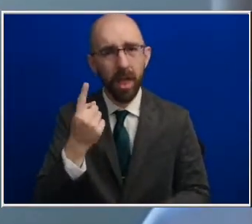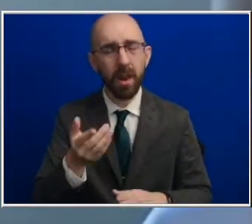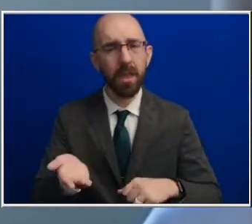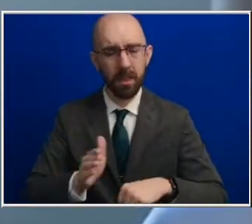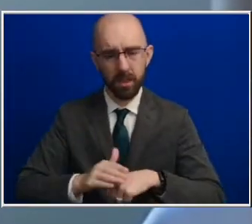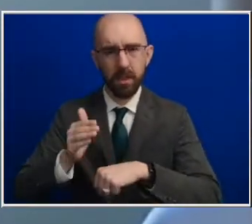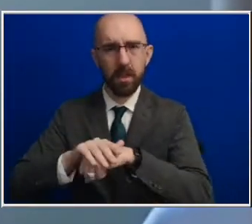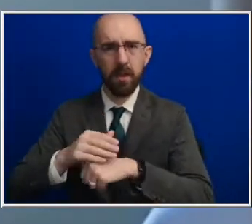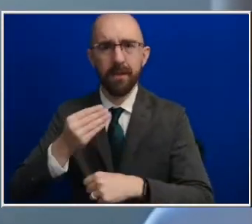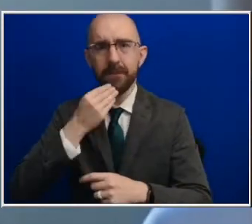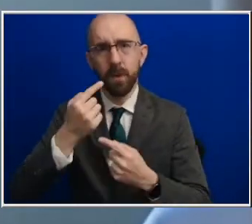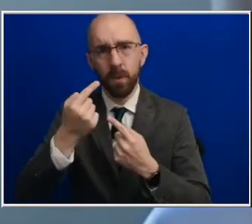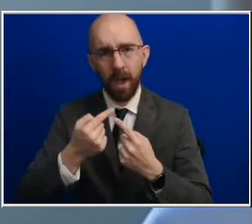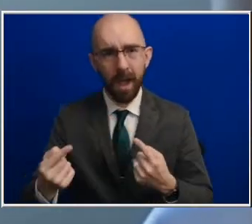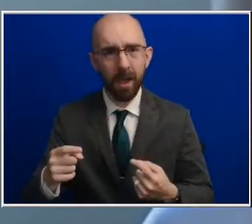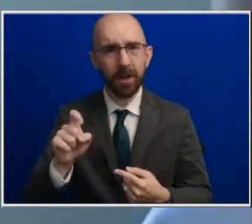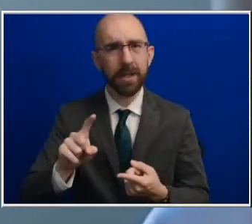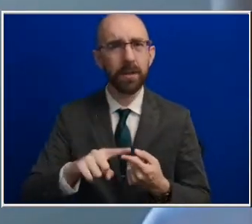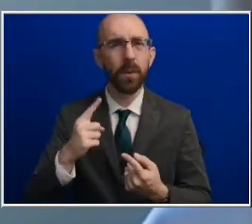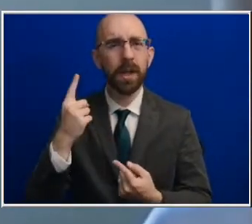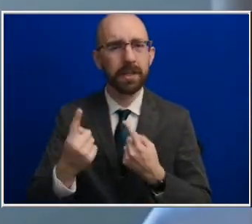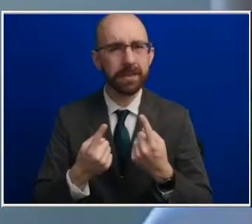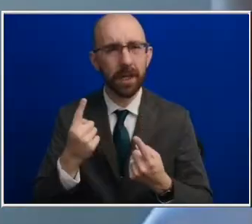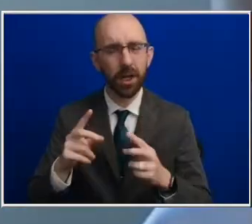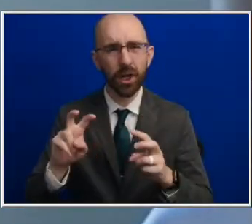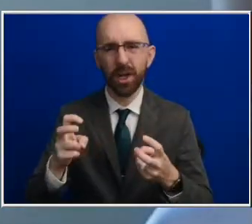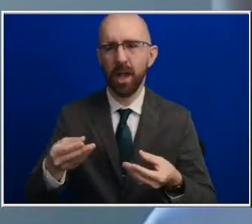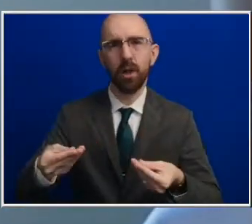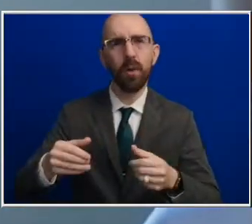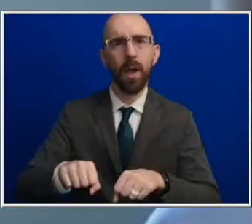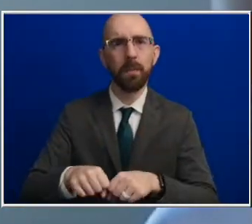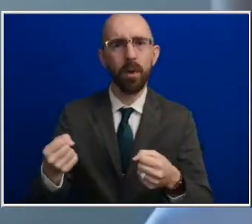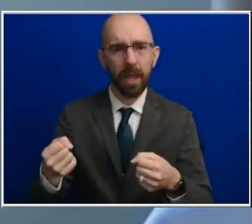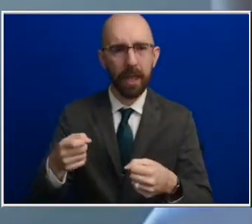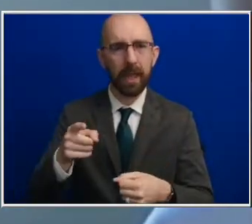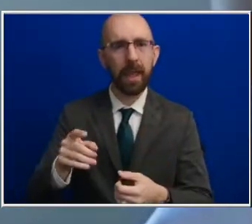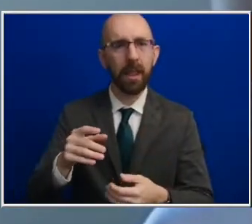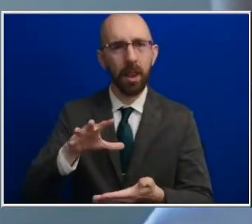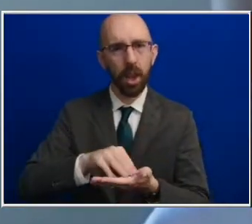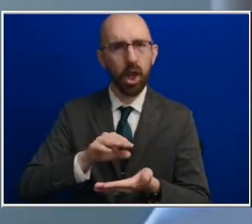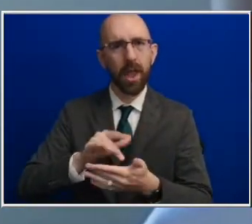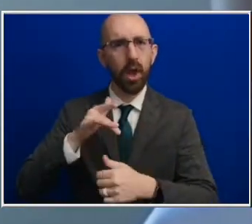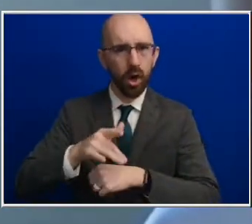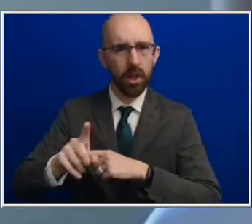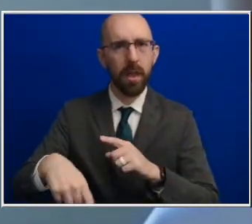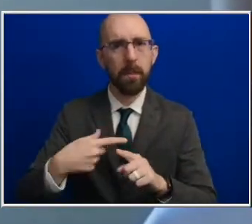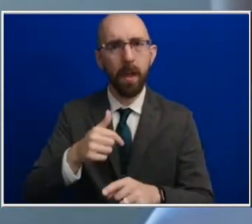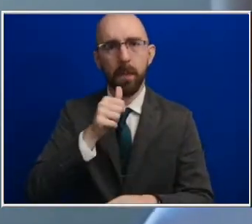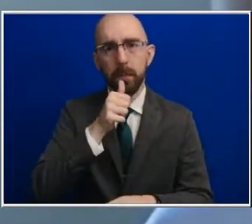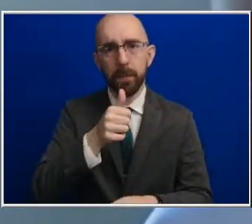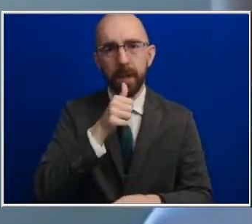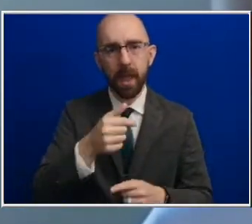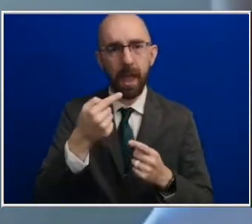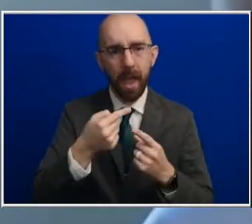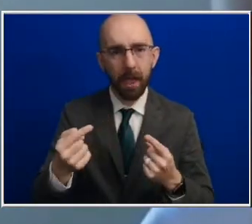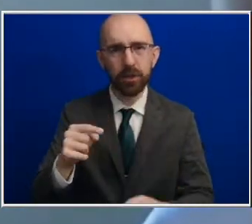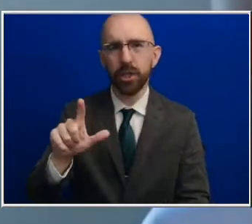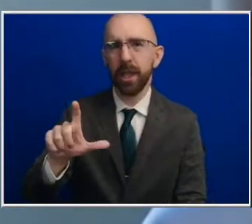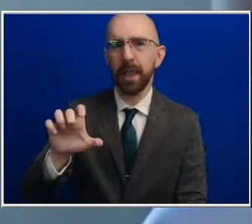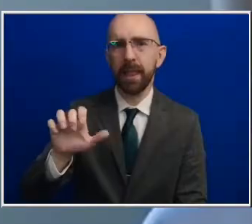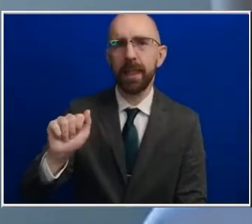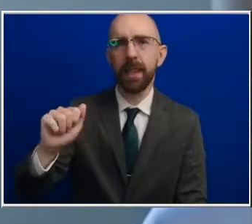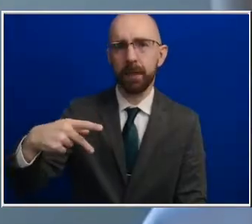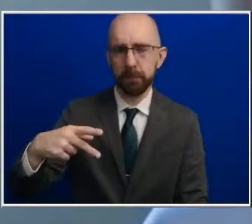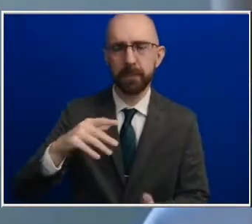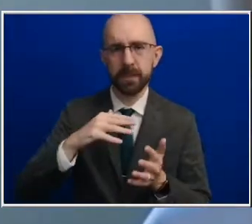food allergy. We need to consider the groundbreaking Learning Early About Peanut Allergy, or LEAP study, that